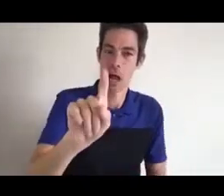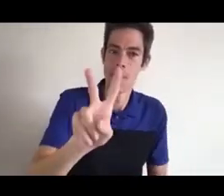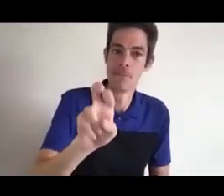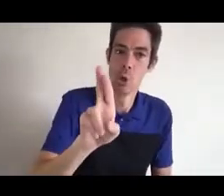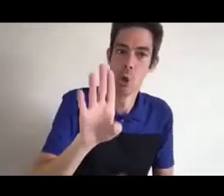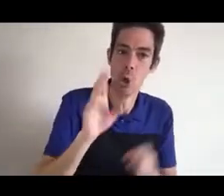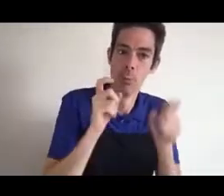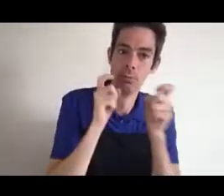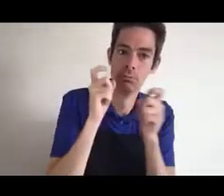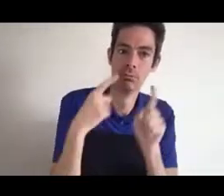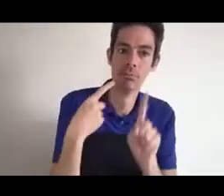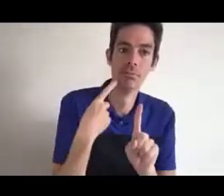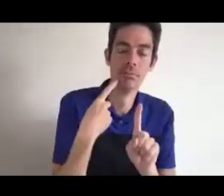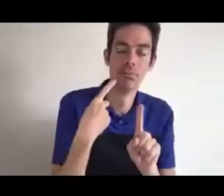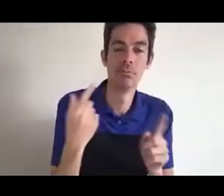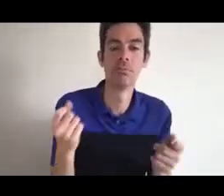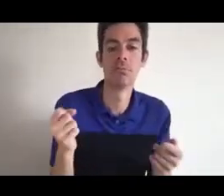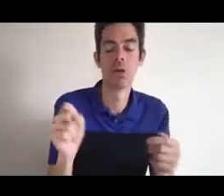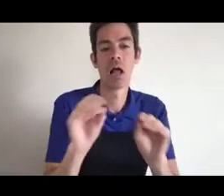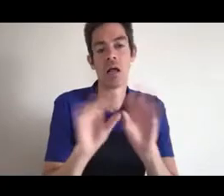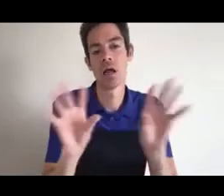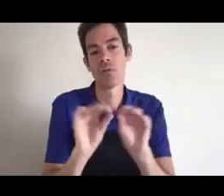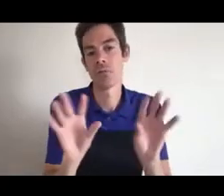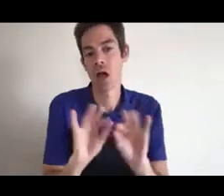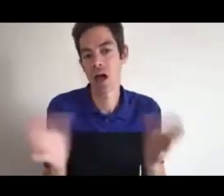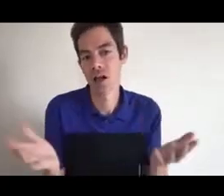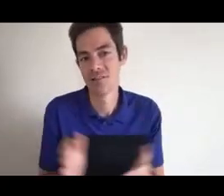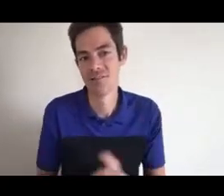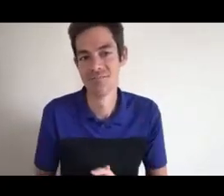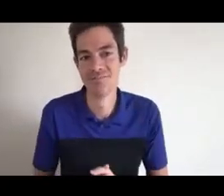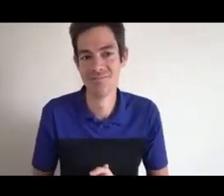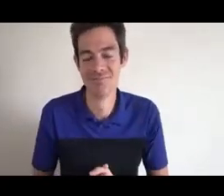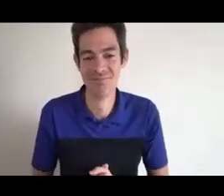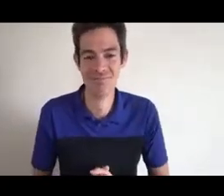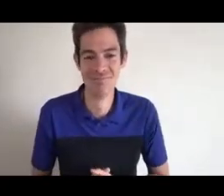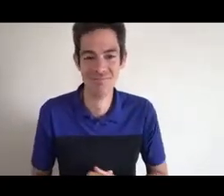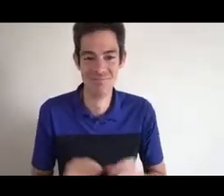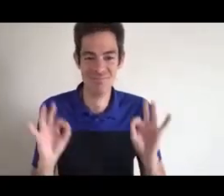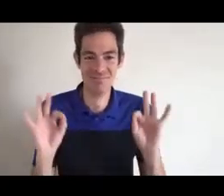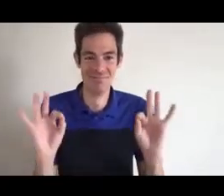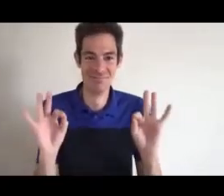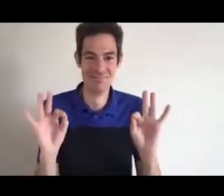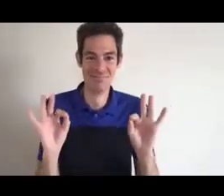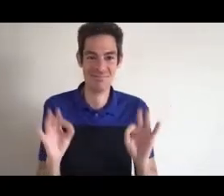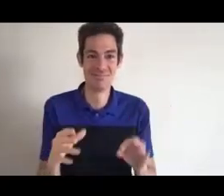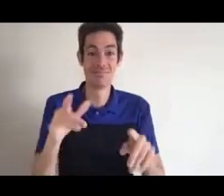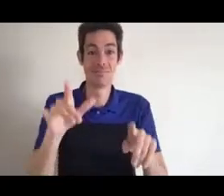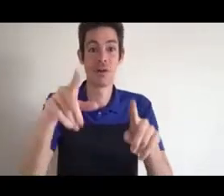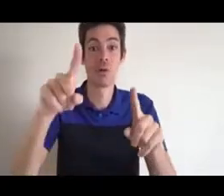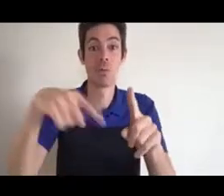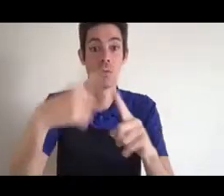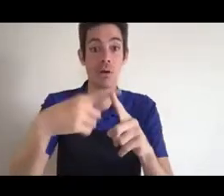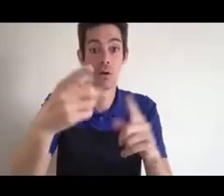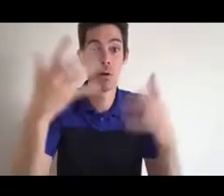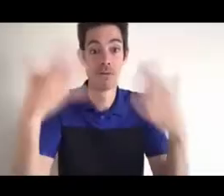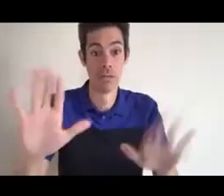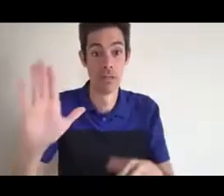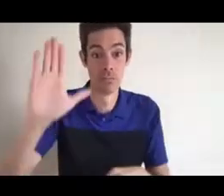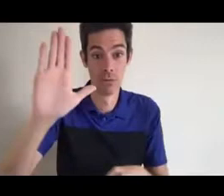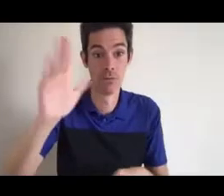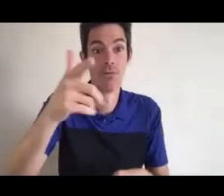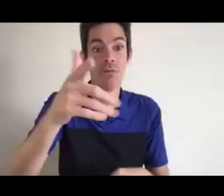tongue wag. And that was actually much more clear because it was an adverb to describe the driving. So it was much more